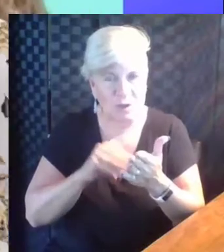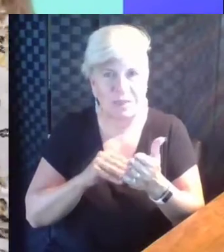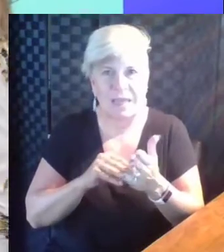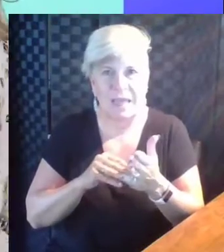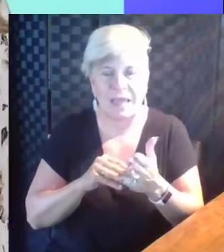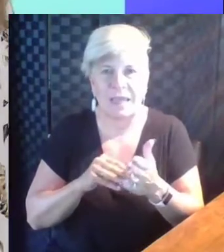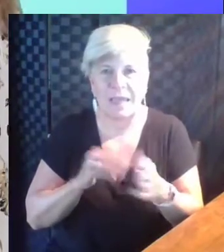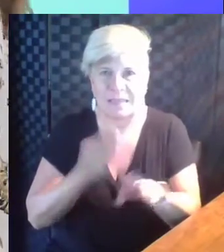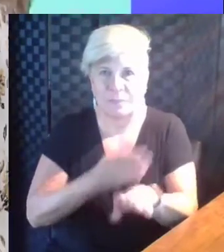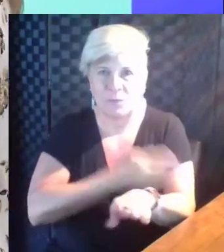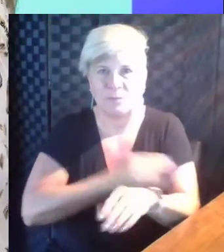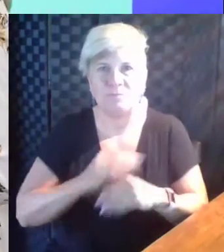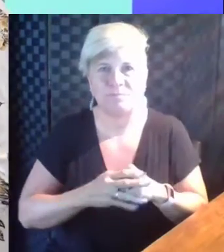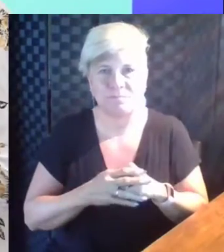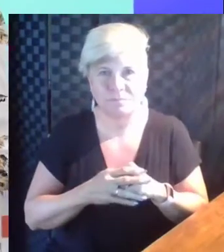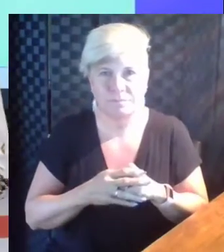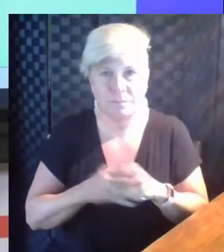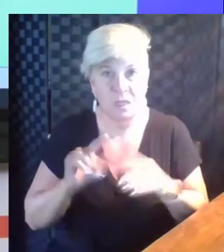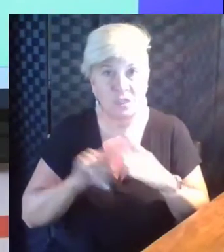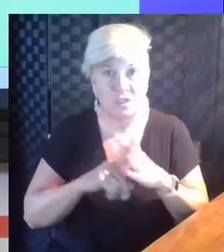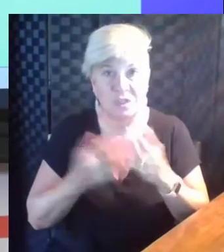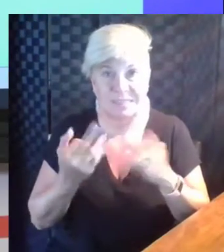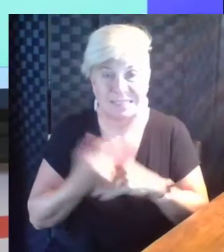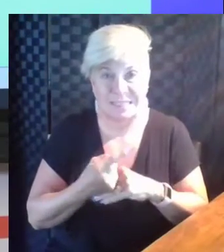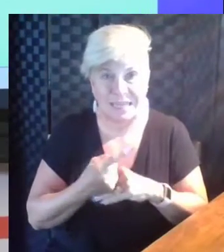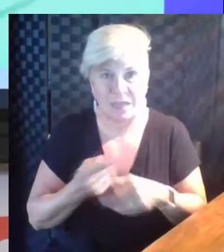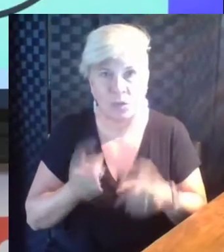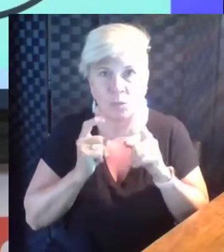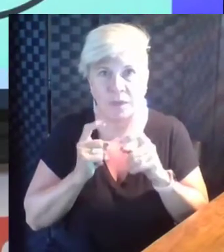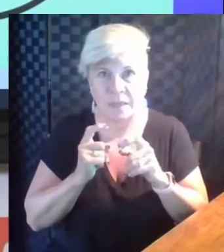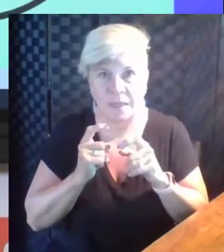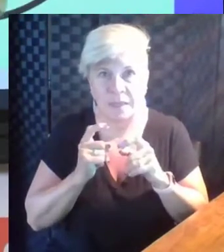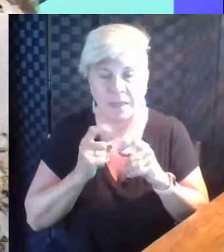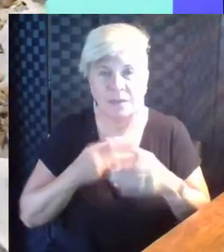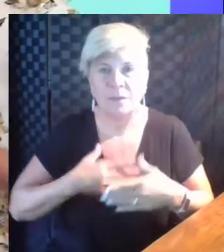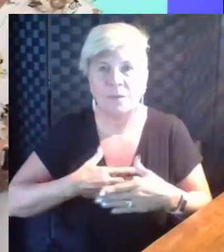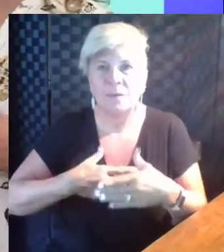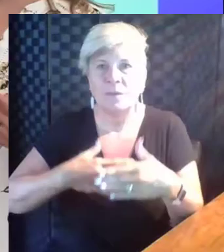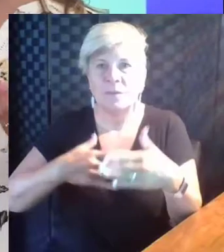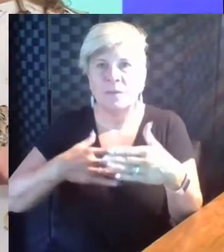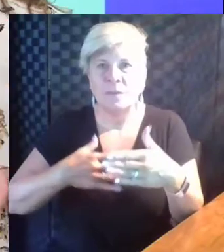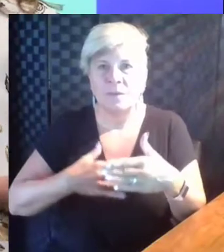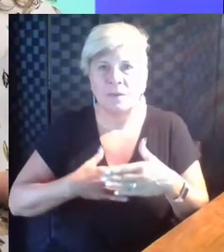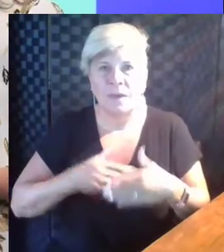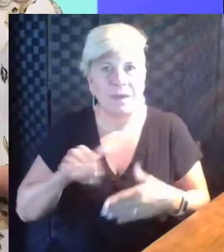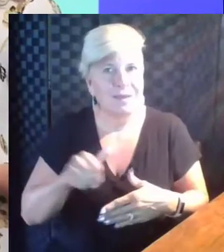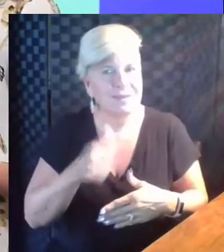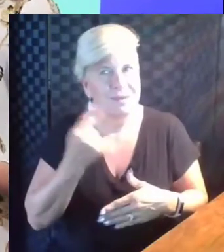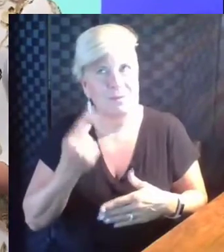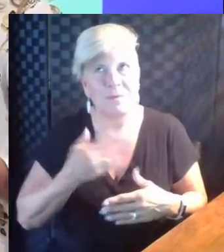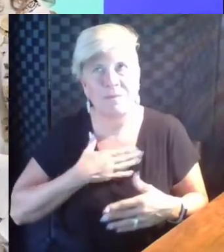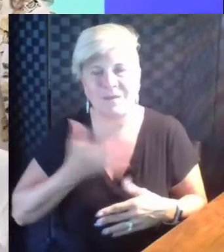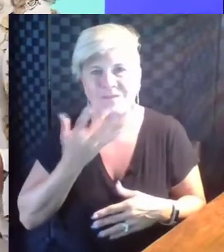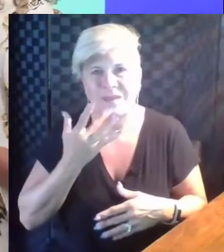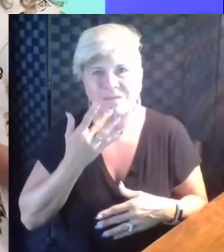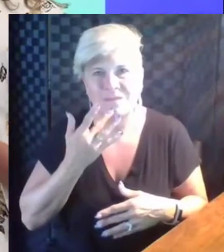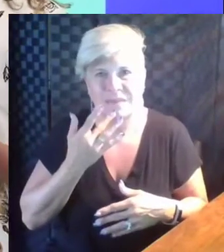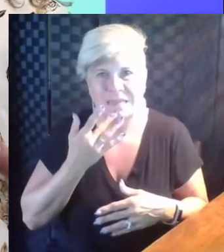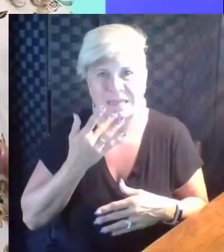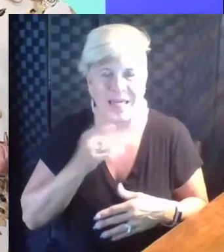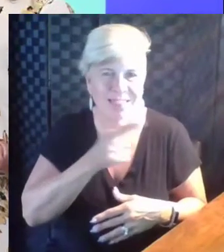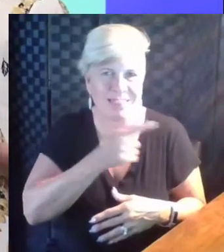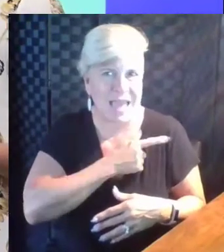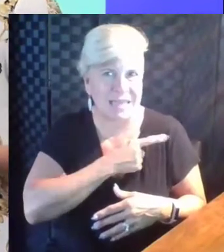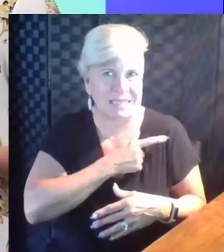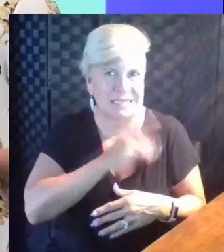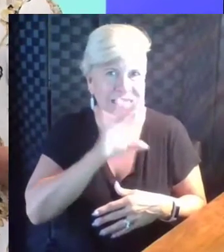grow. To get started today, we're going to do a quick refueling break. This is another one of my favorites. This is our